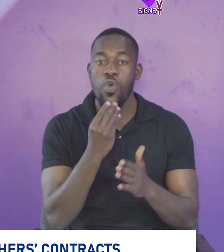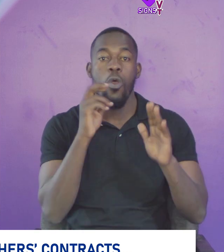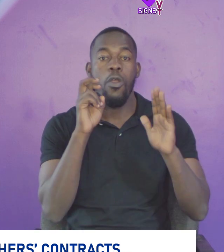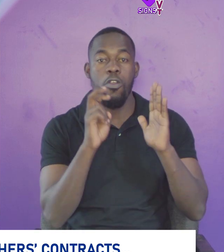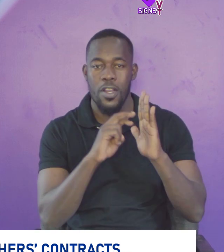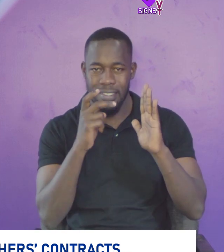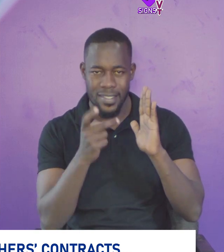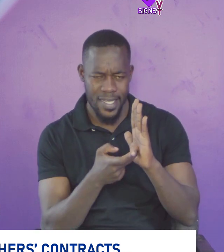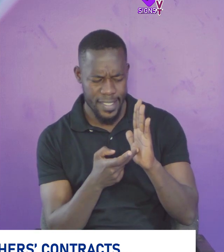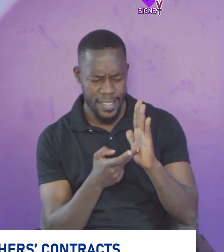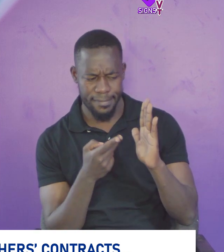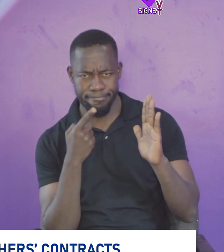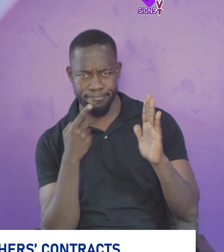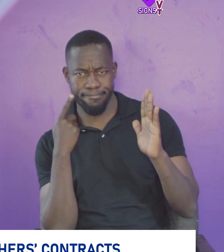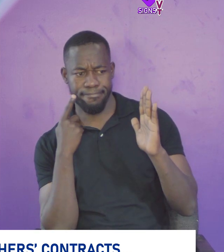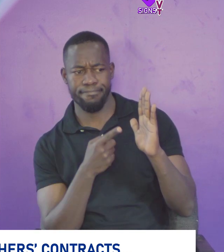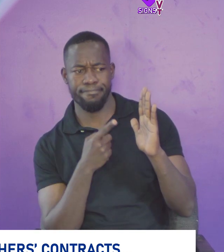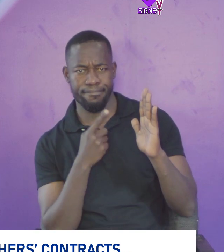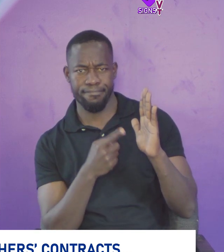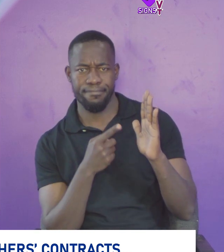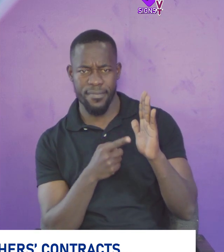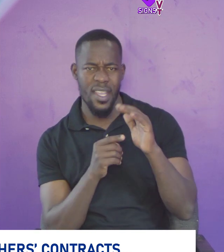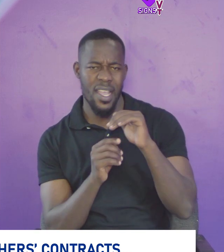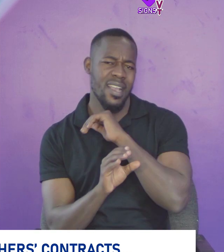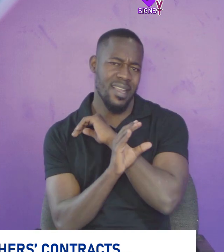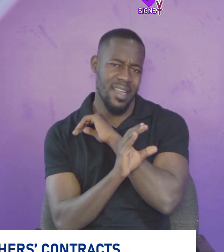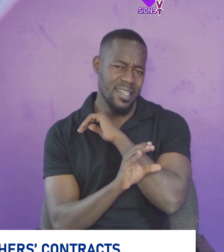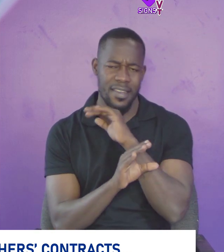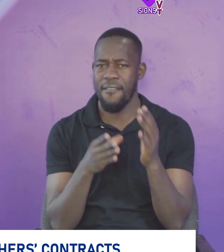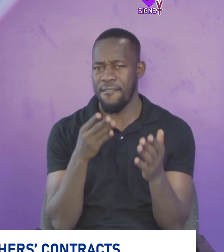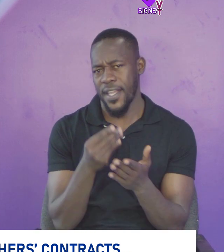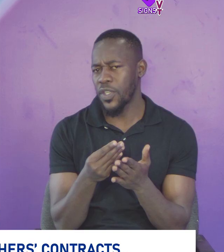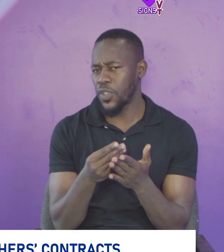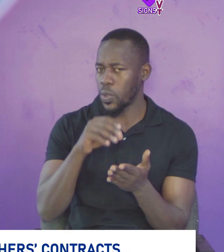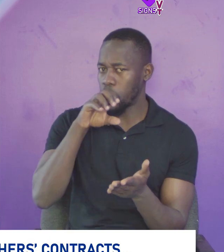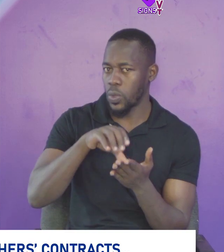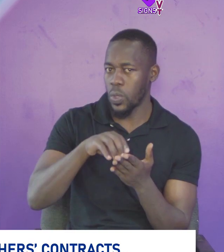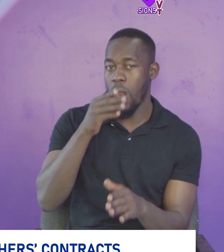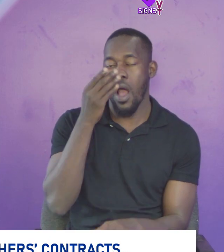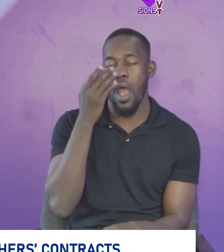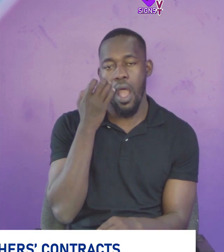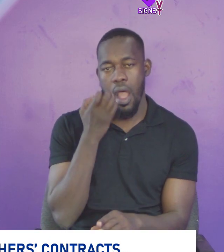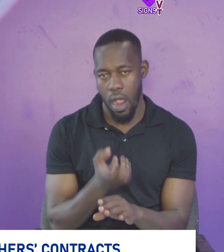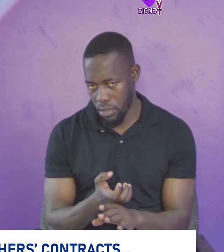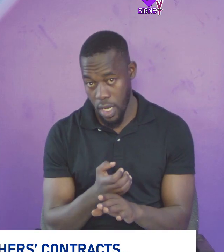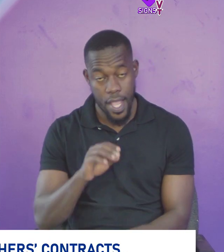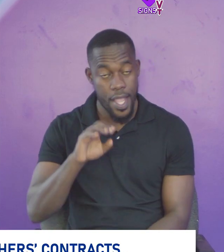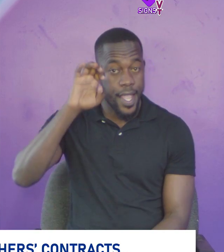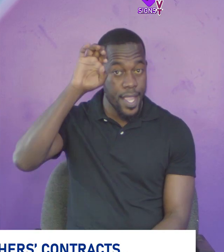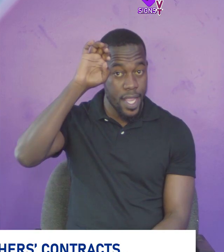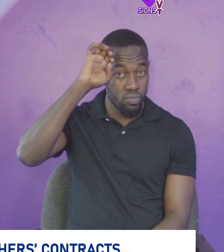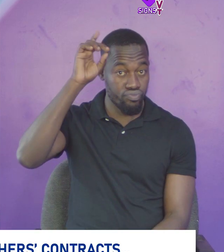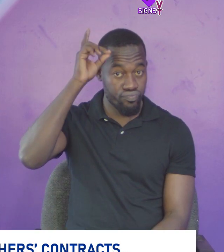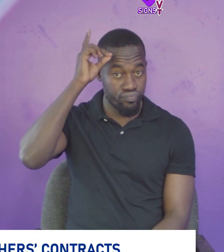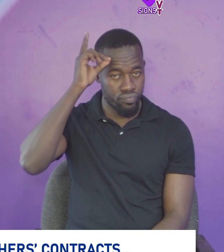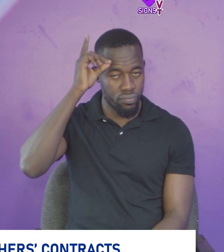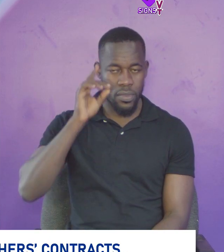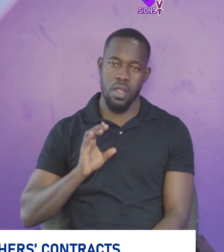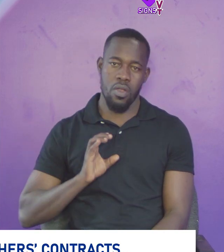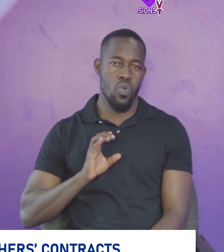is driven by the country's current financial situation. The Education Committee member noted that